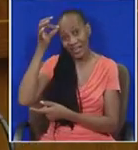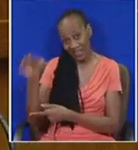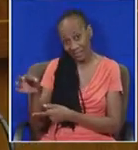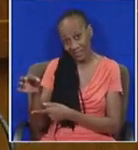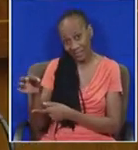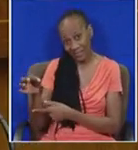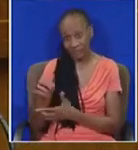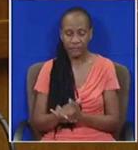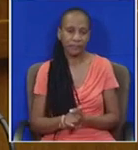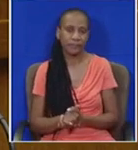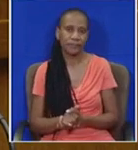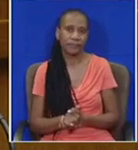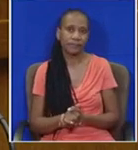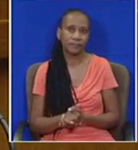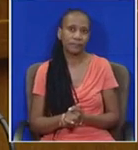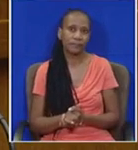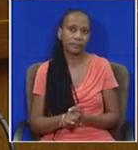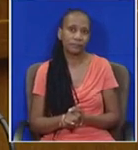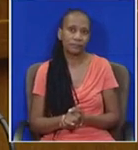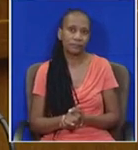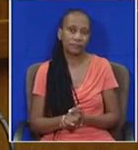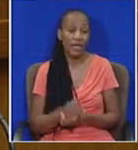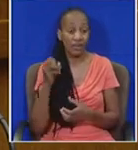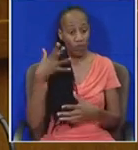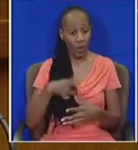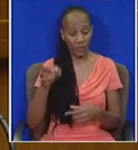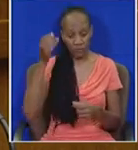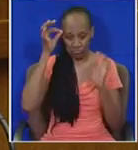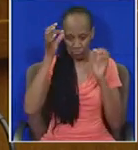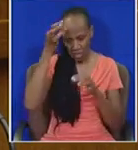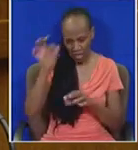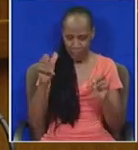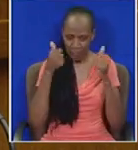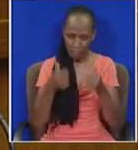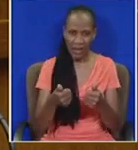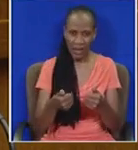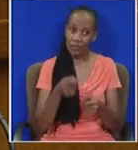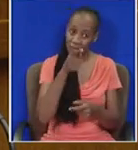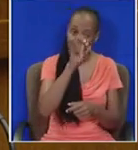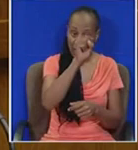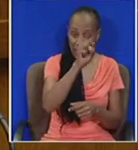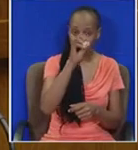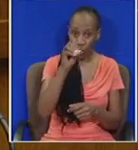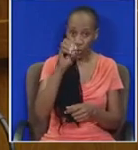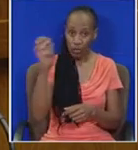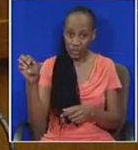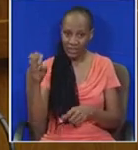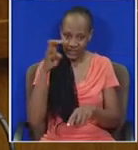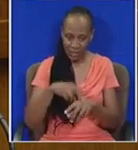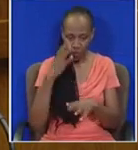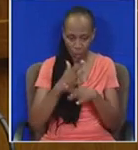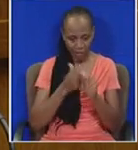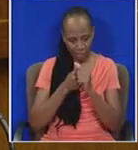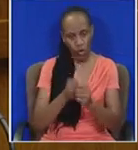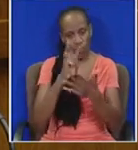hosts entities. In order to achieve good governance, SOEs must exist within known and clear legal